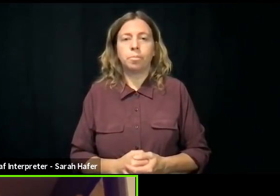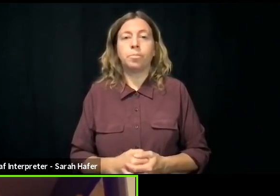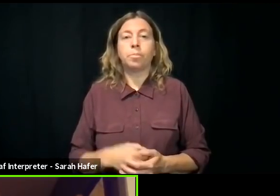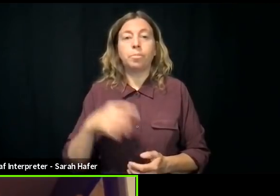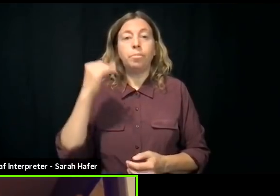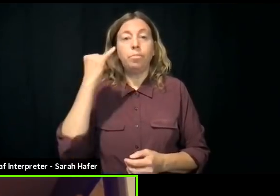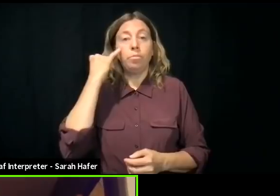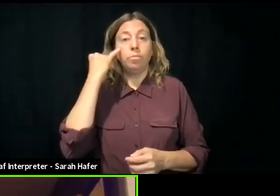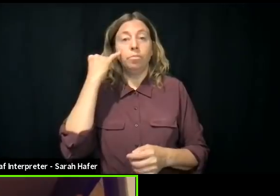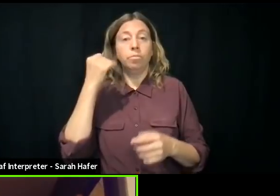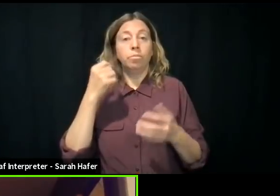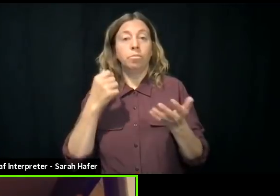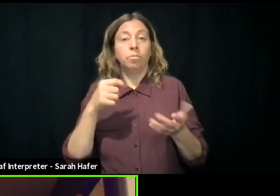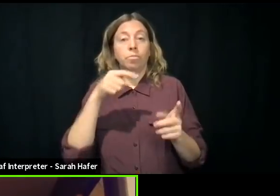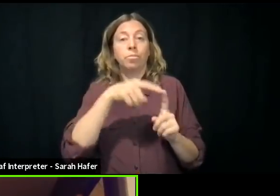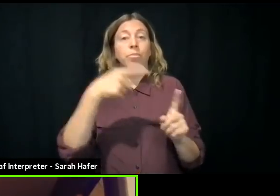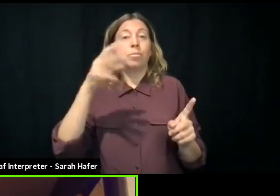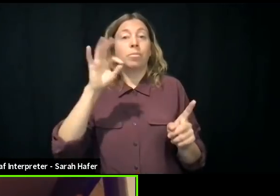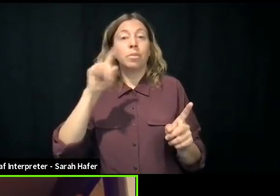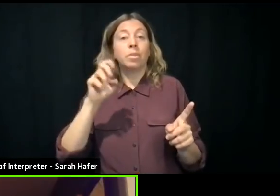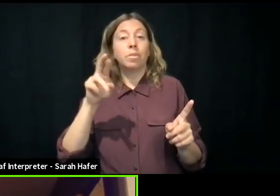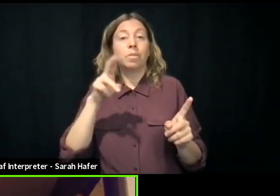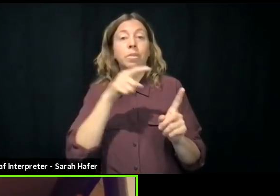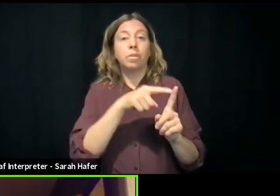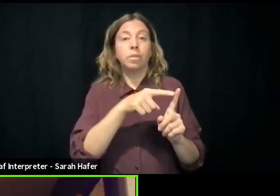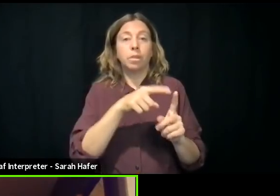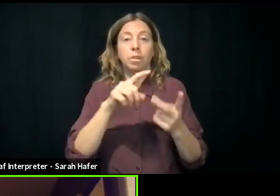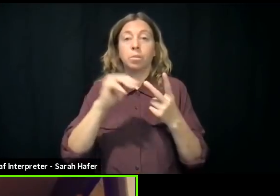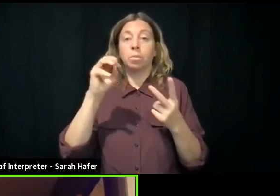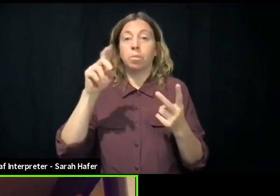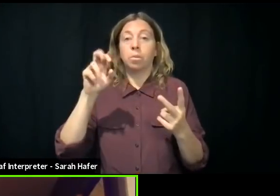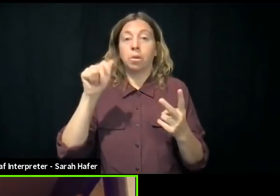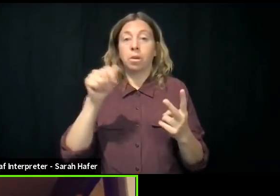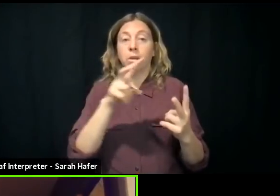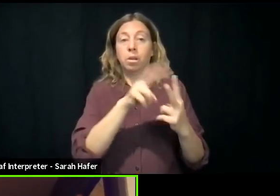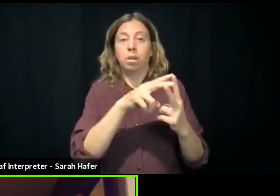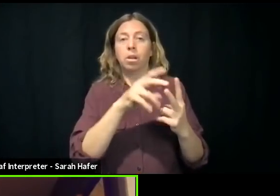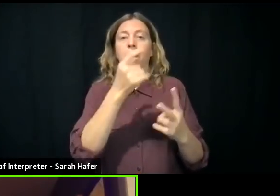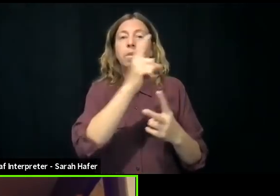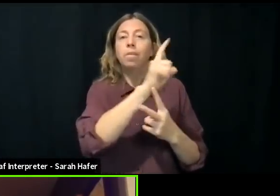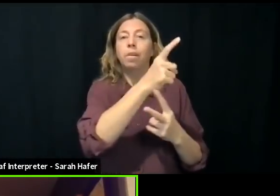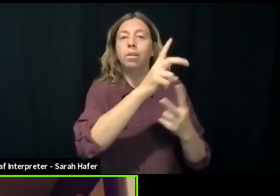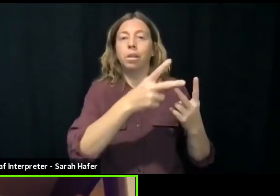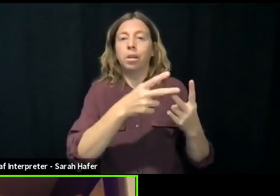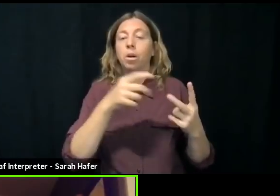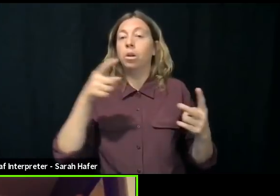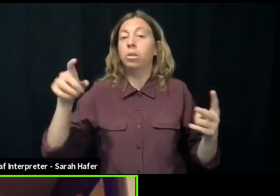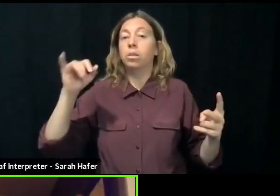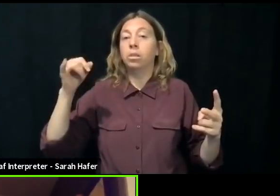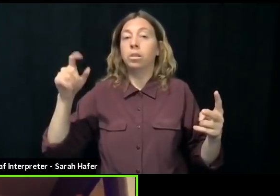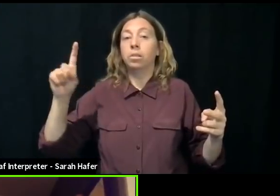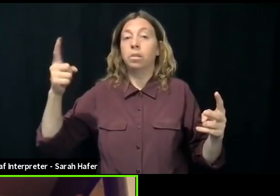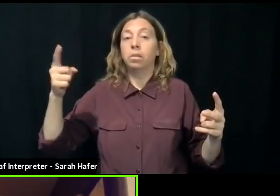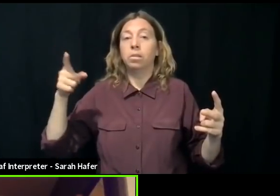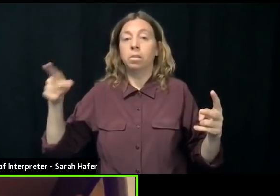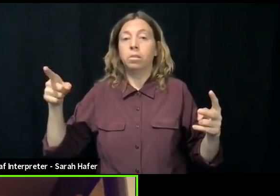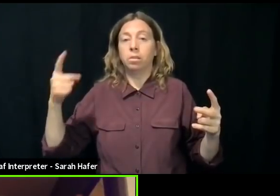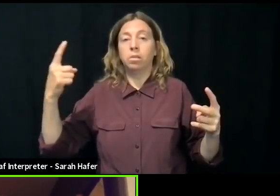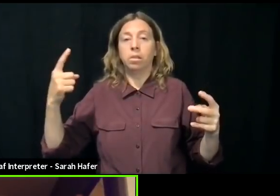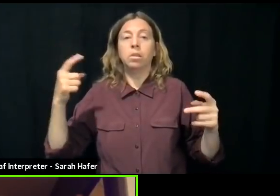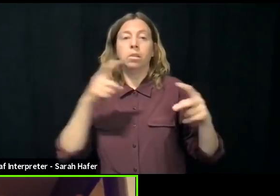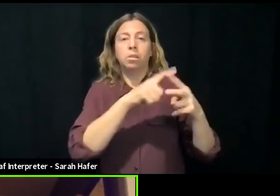single dose of Johnson & Johnson, you have great protection against the diseases circulating in the community. We know that there are